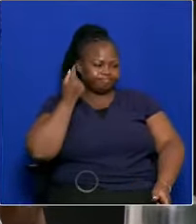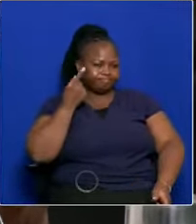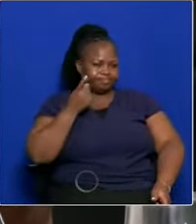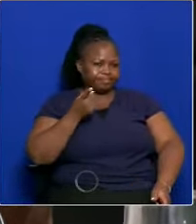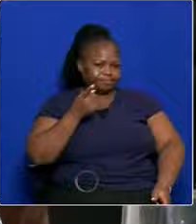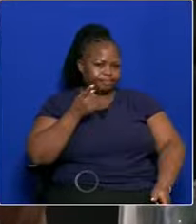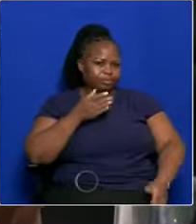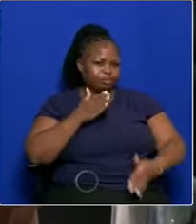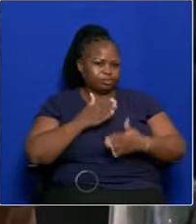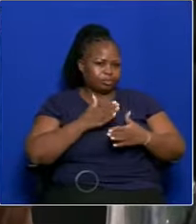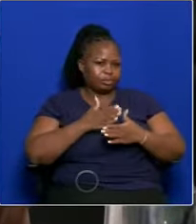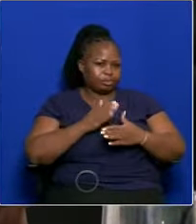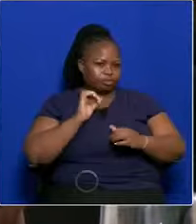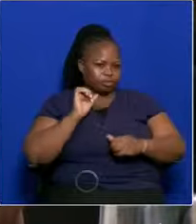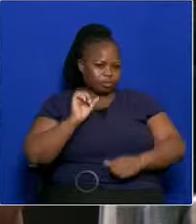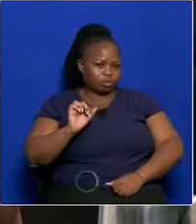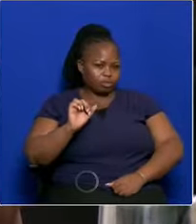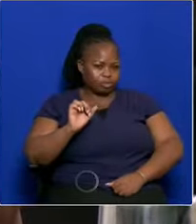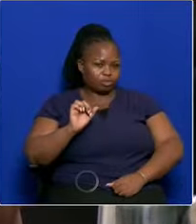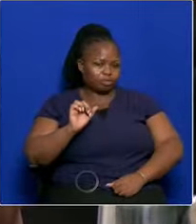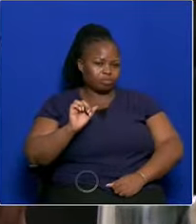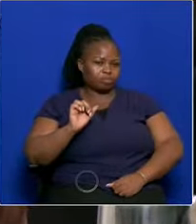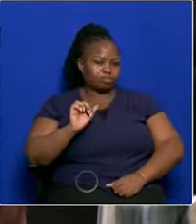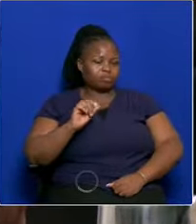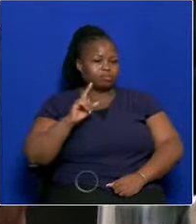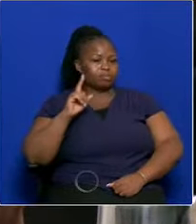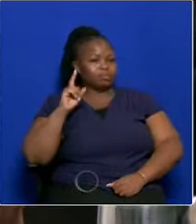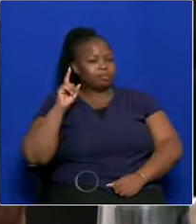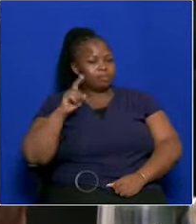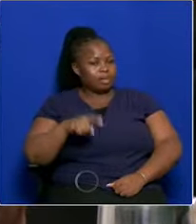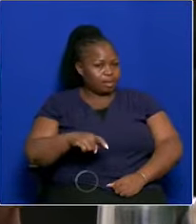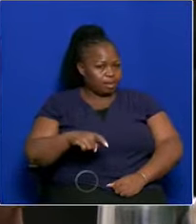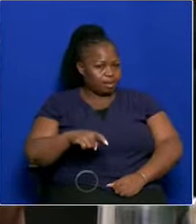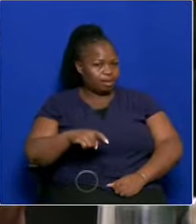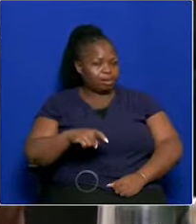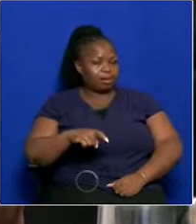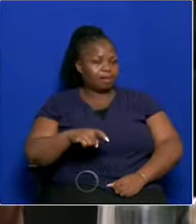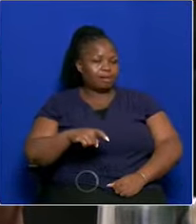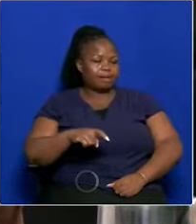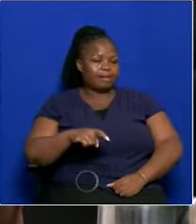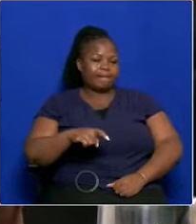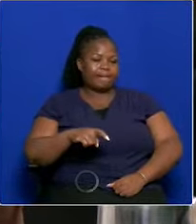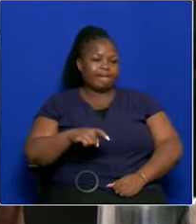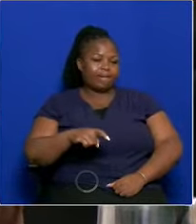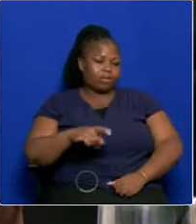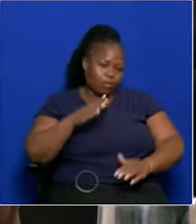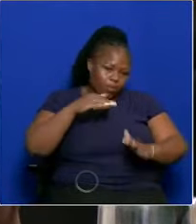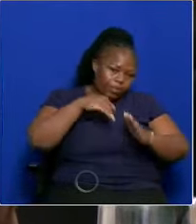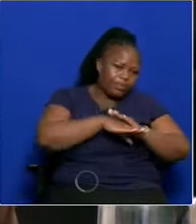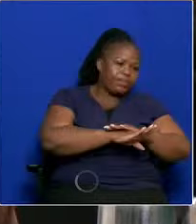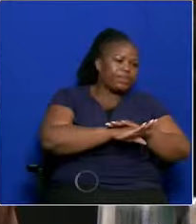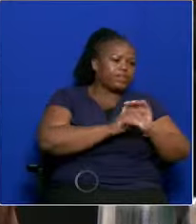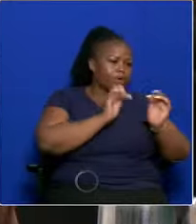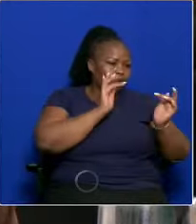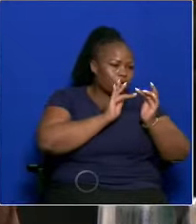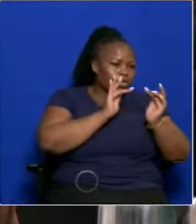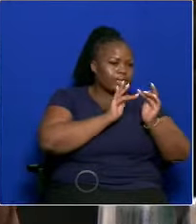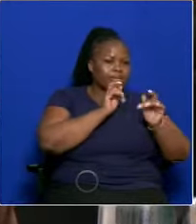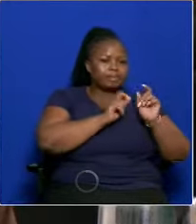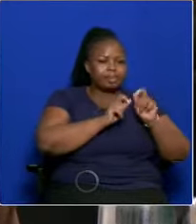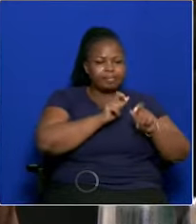employ, you have to, as you said, infiltrate and talk to people in various different lines